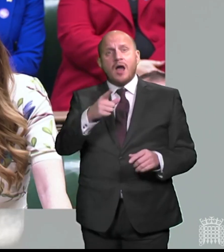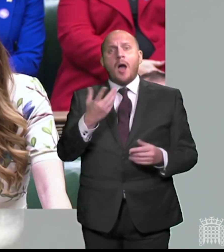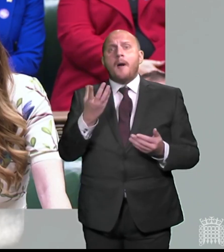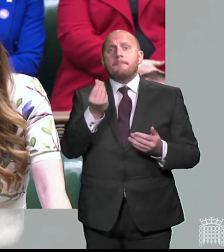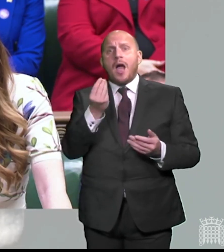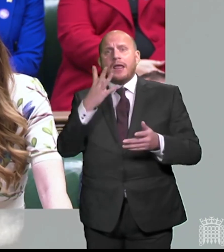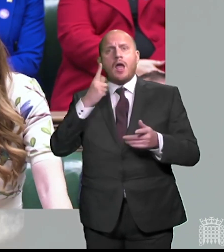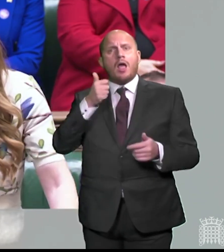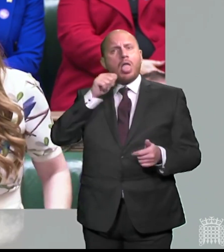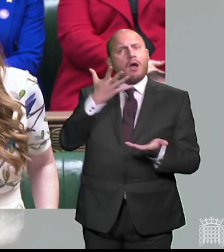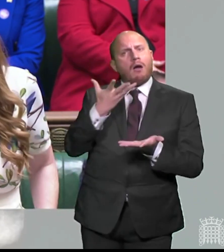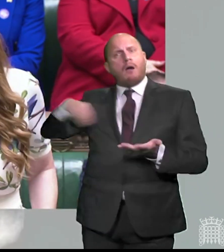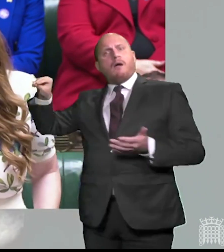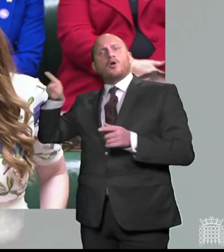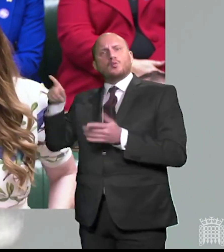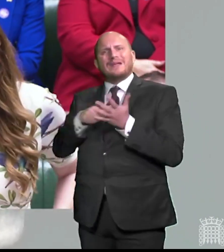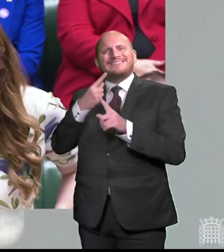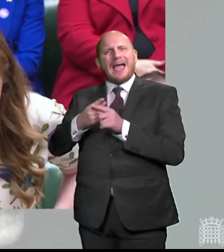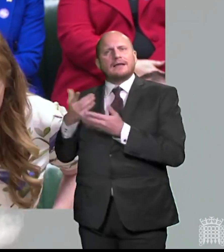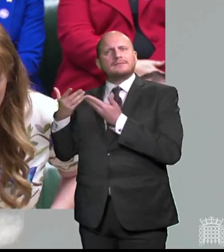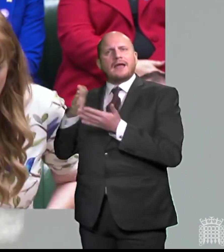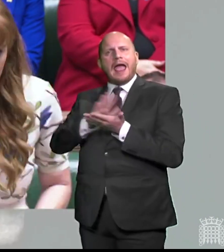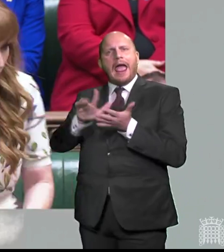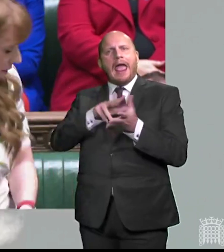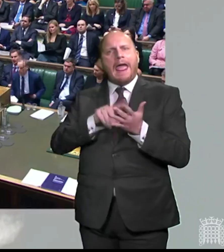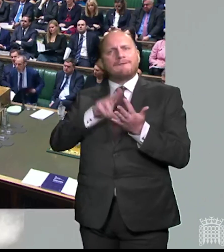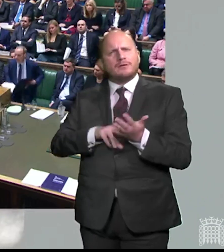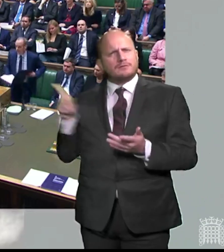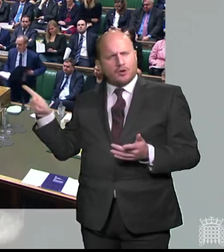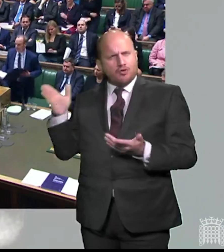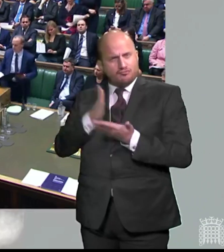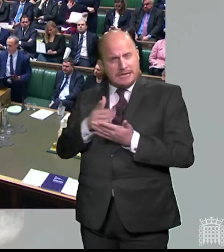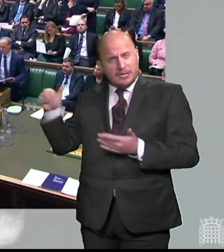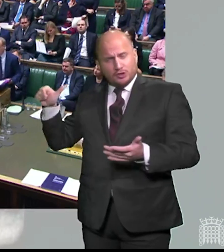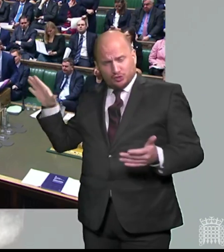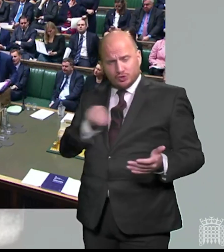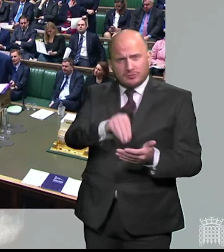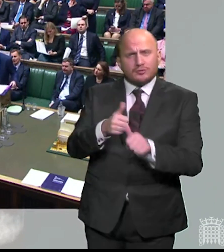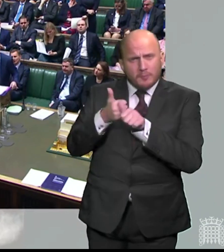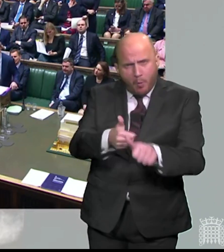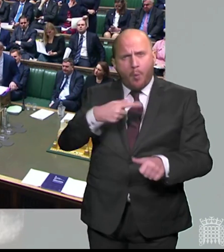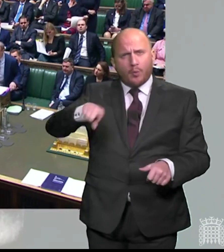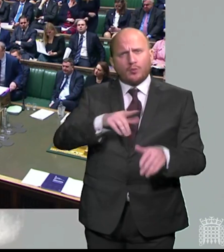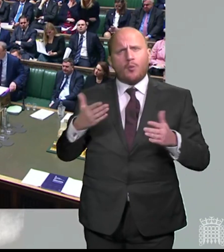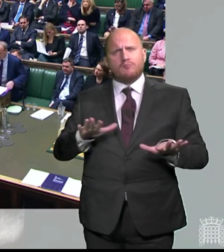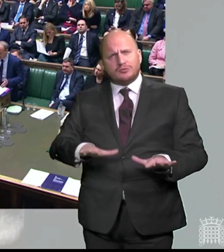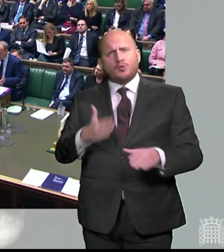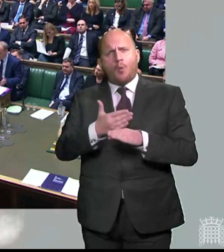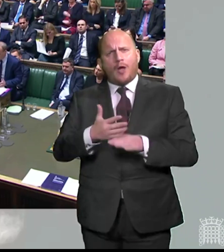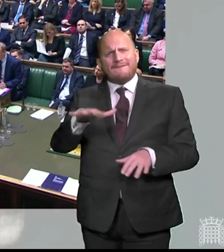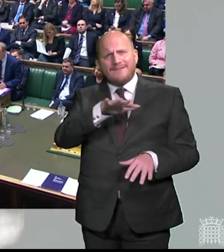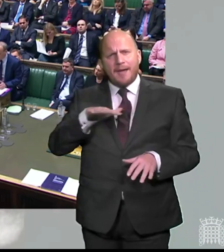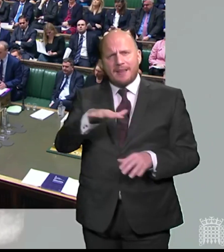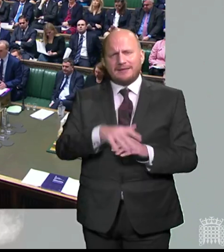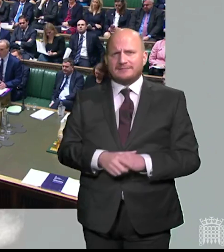tax havens is a pound loss from the pockets of working families? Prime Minister. Well, can I thank the Honourable Lady? I